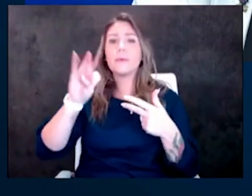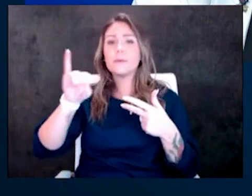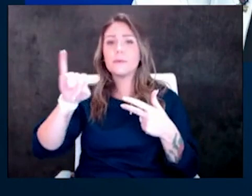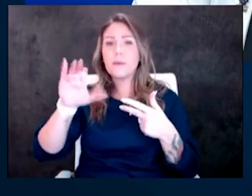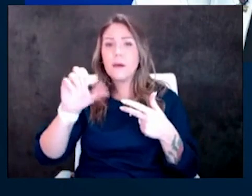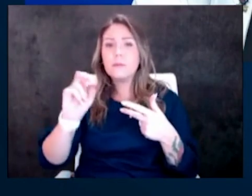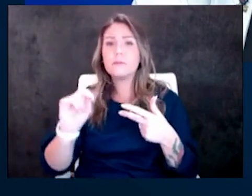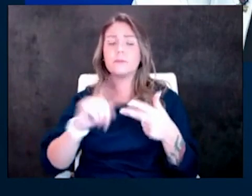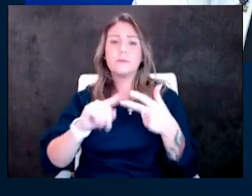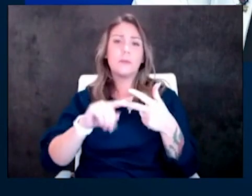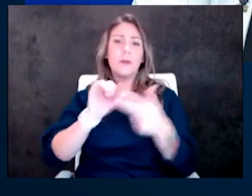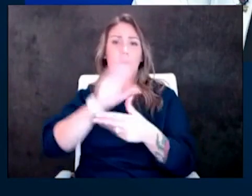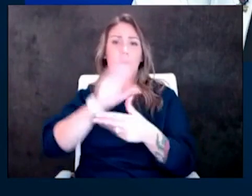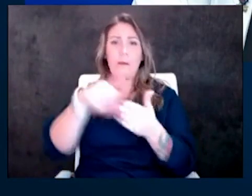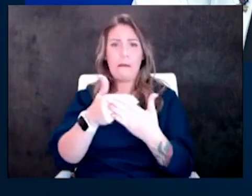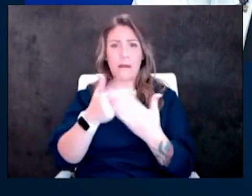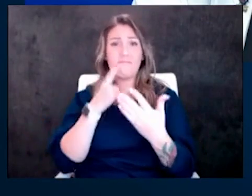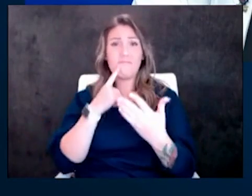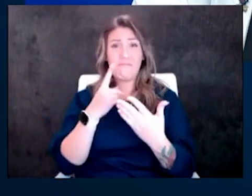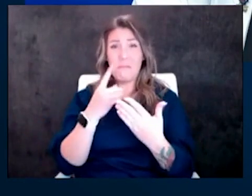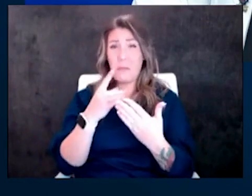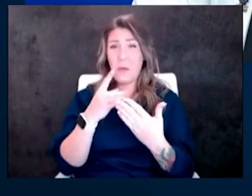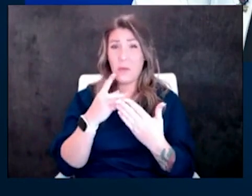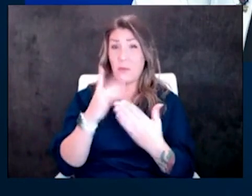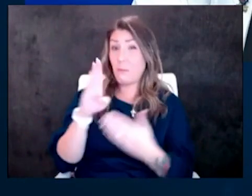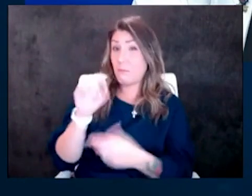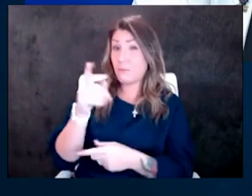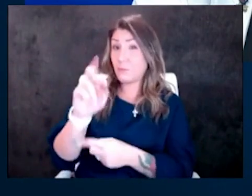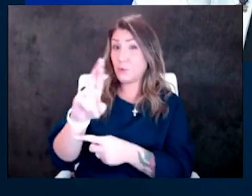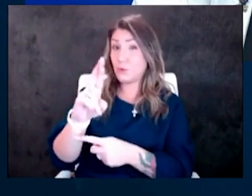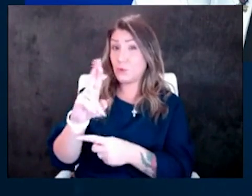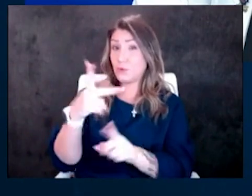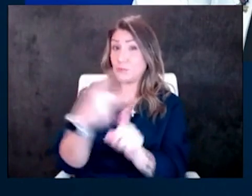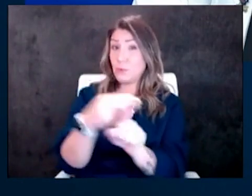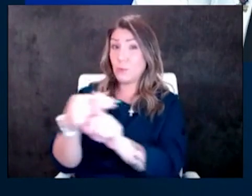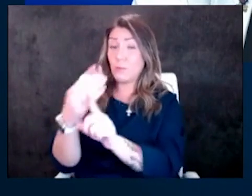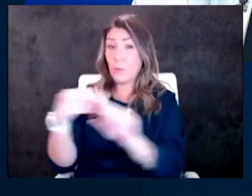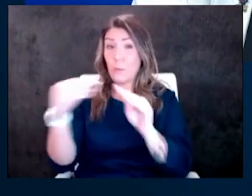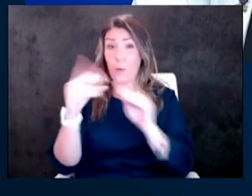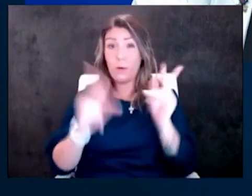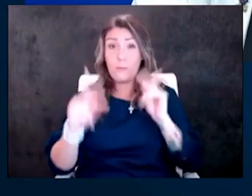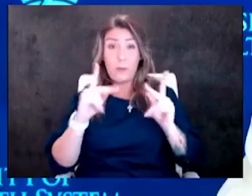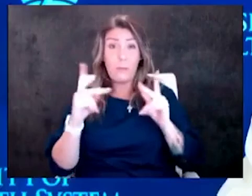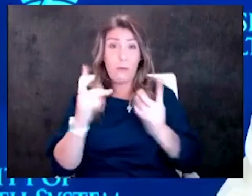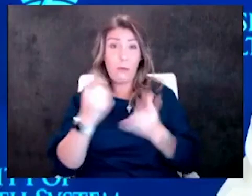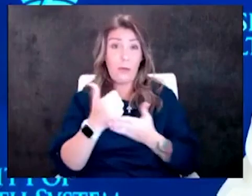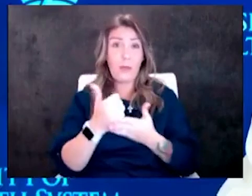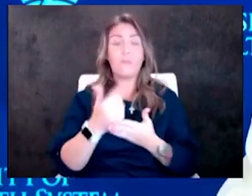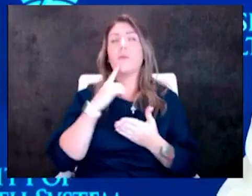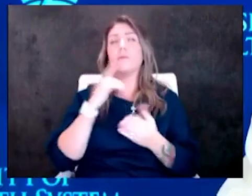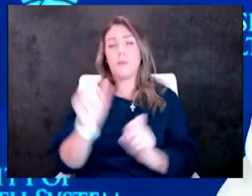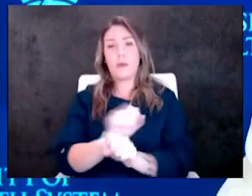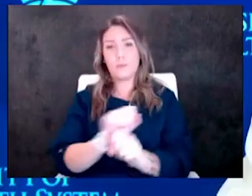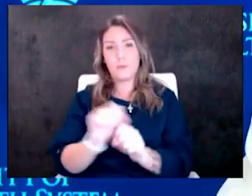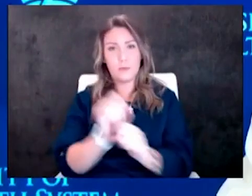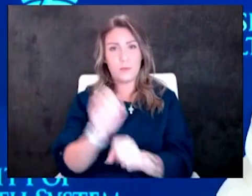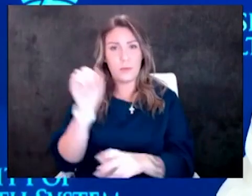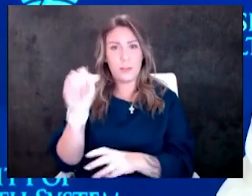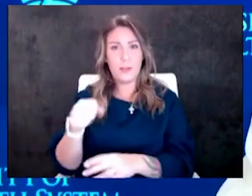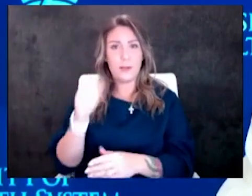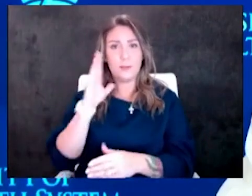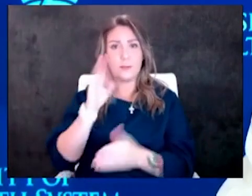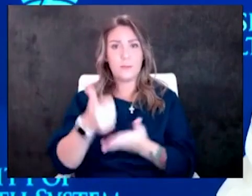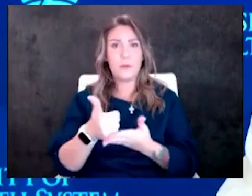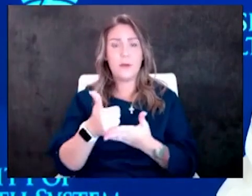think boosting more people will help as we get ready for the holiday next week? Well, boosting will absolutely help, and as you get ready for the holiday, if you're going to